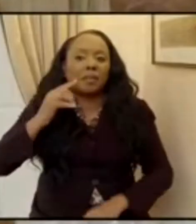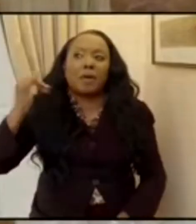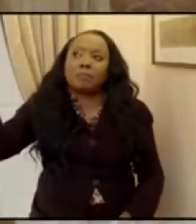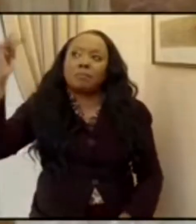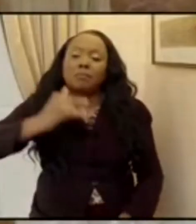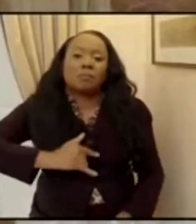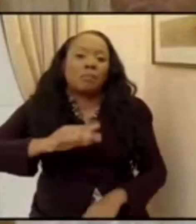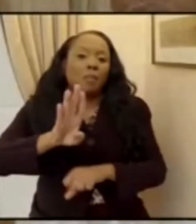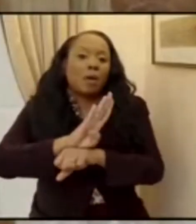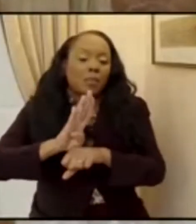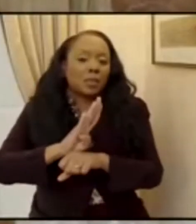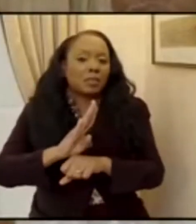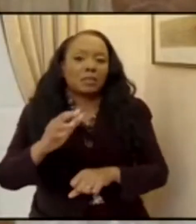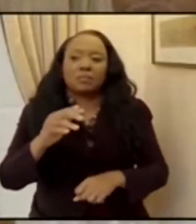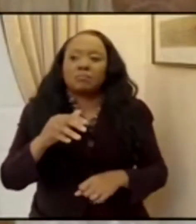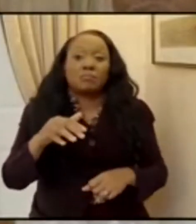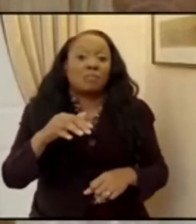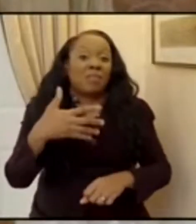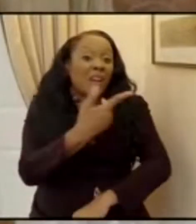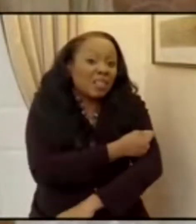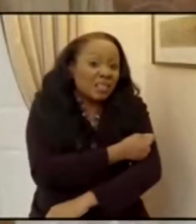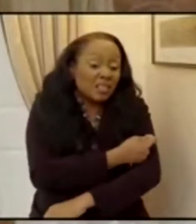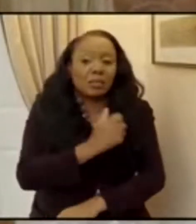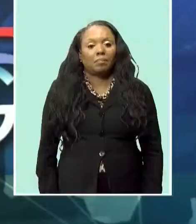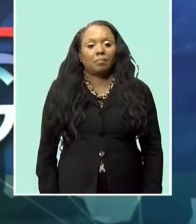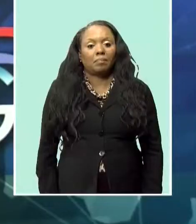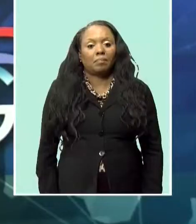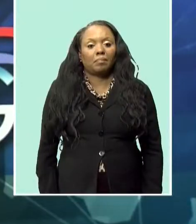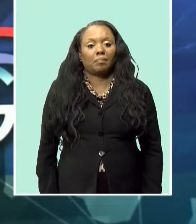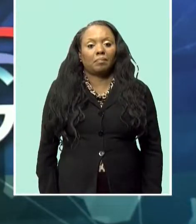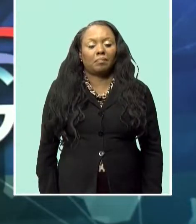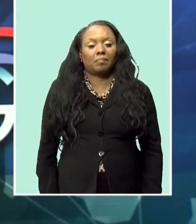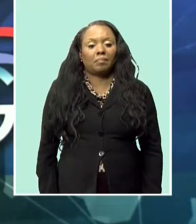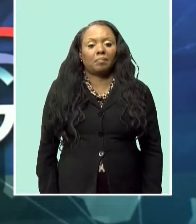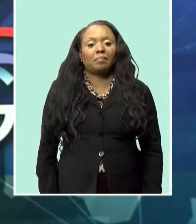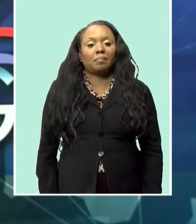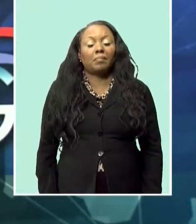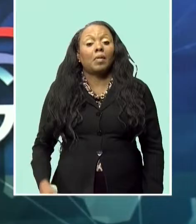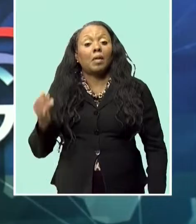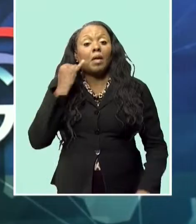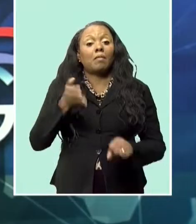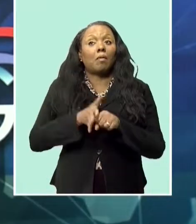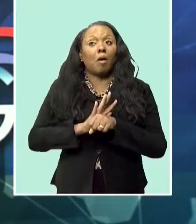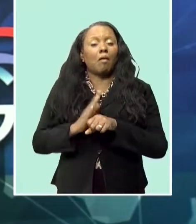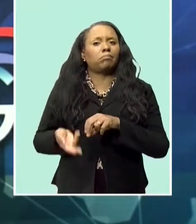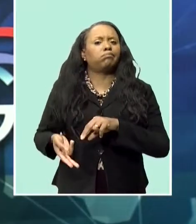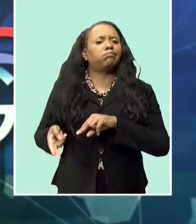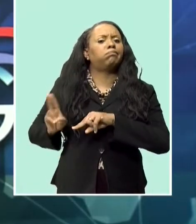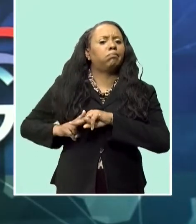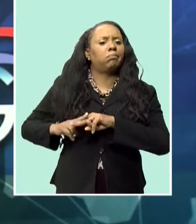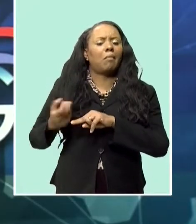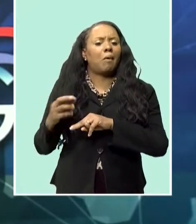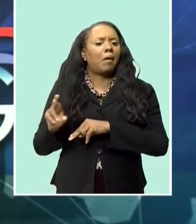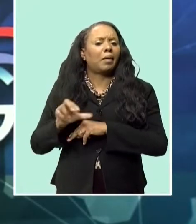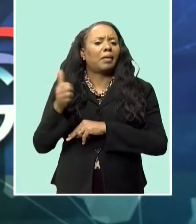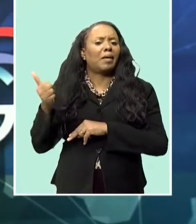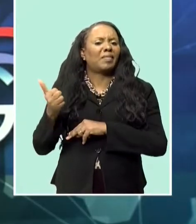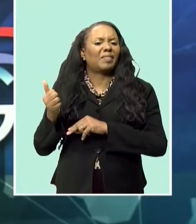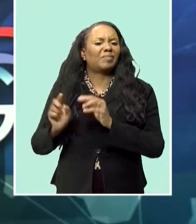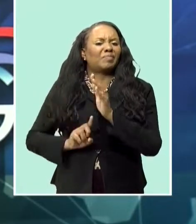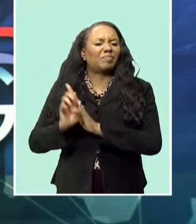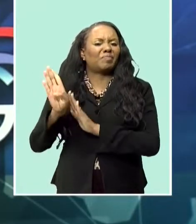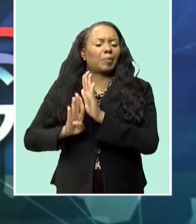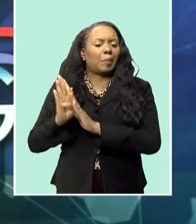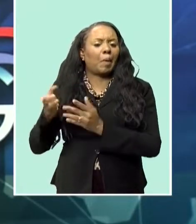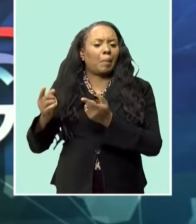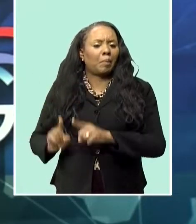whether you are vaccinated or unvaccinated. In the event of a COVID spike or some other development, there are legal